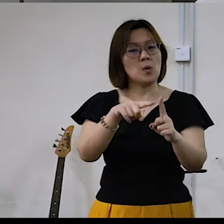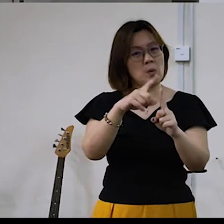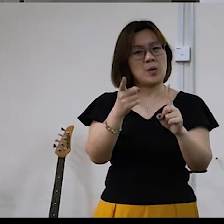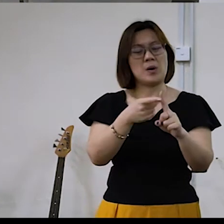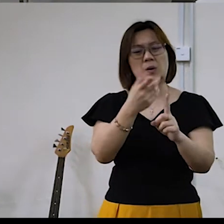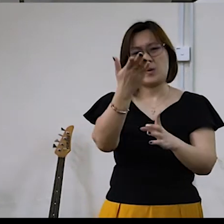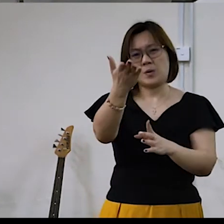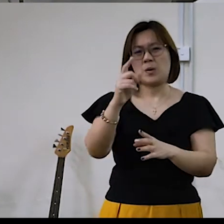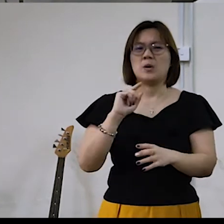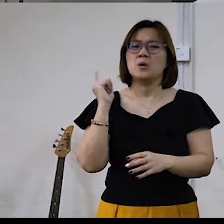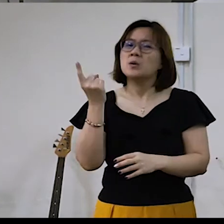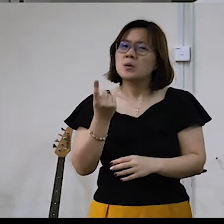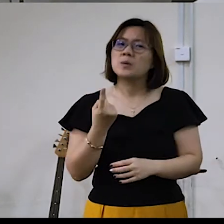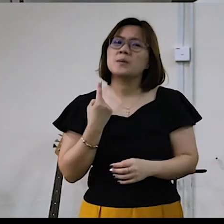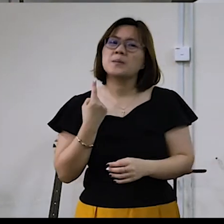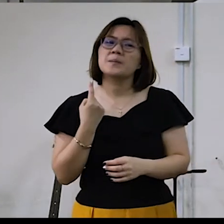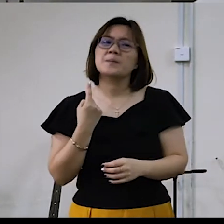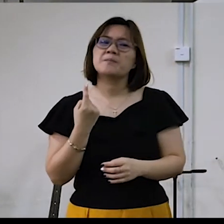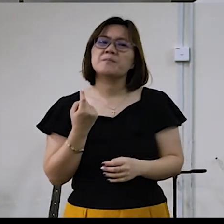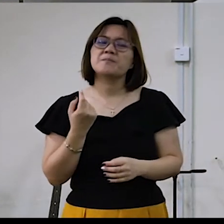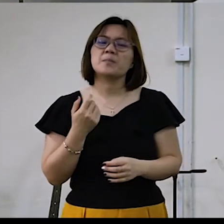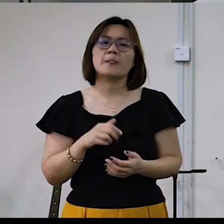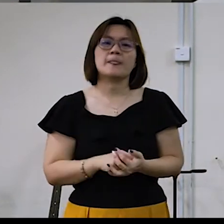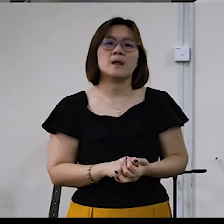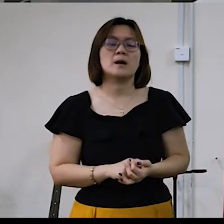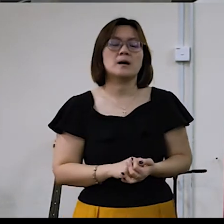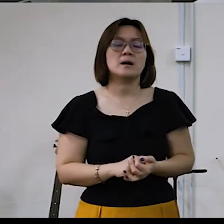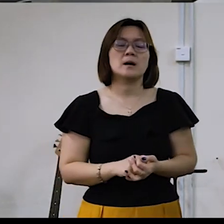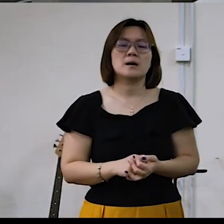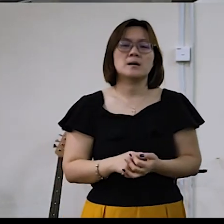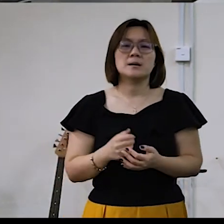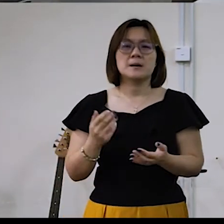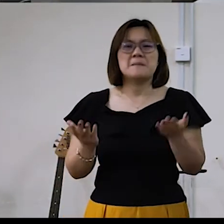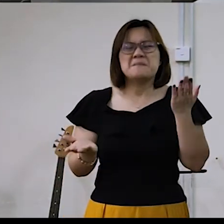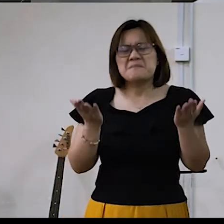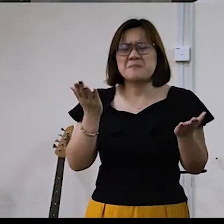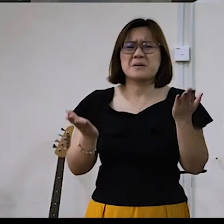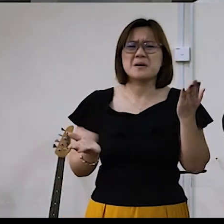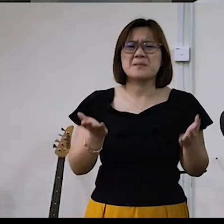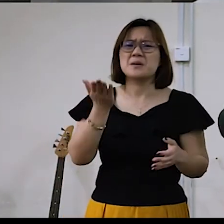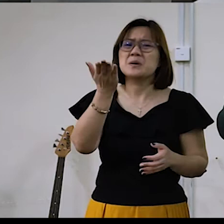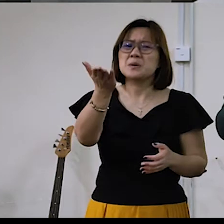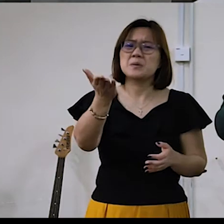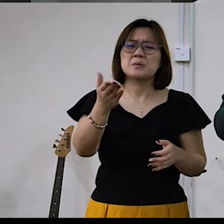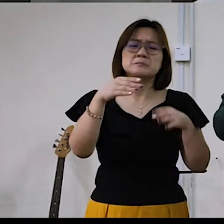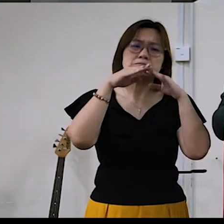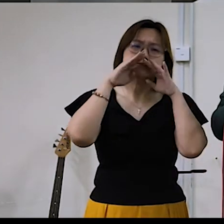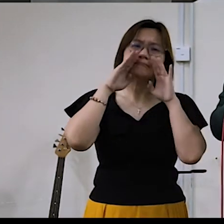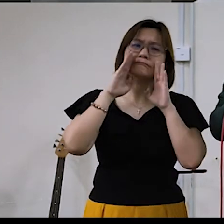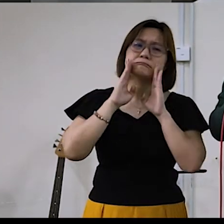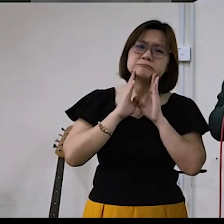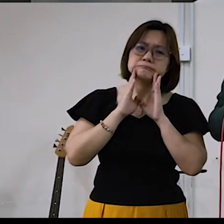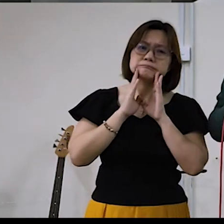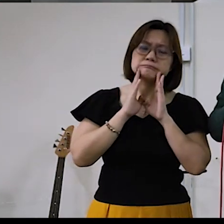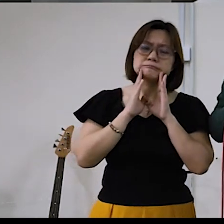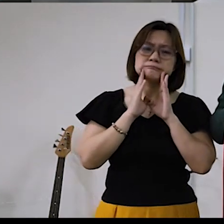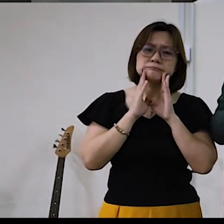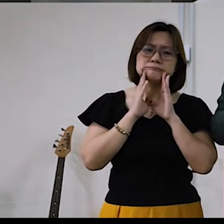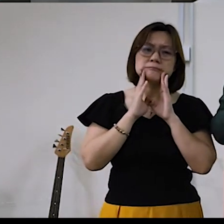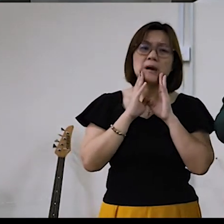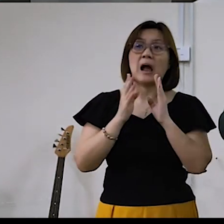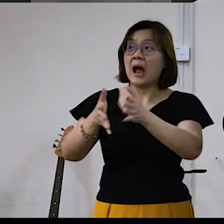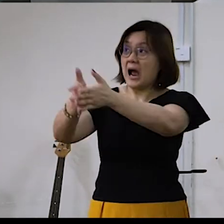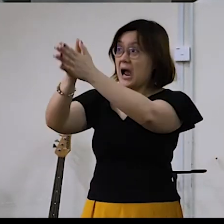out of the office and I'm alone, but my boss is like, you're never alone. Turn to the Holy Spirit, please comfort me. I just got scolding, cow